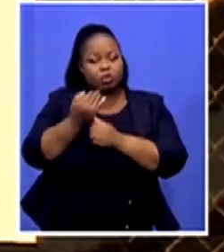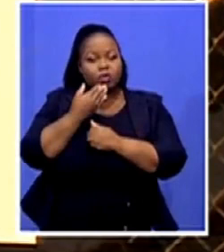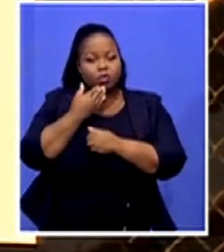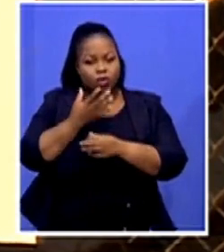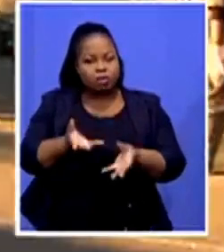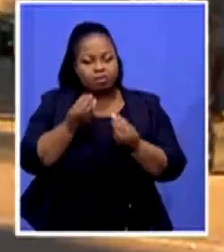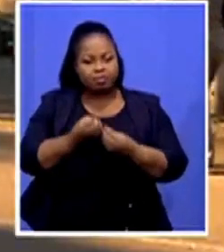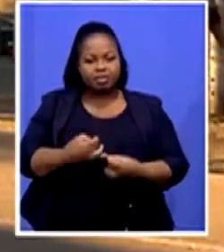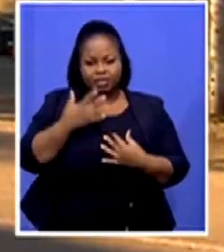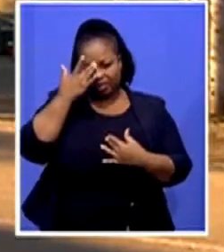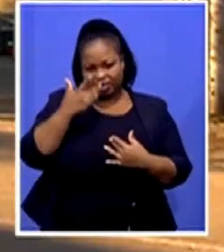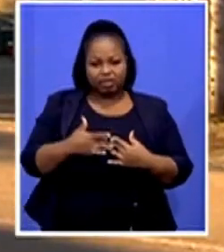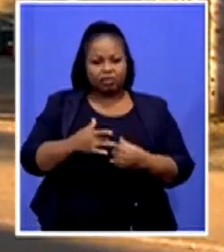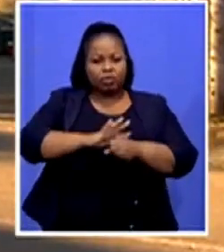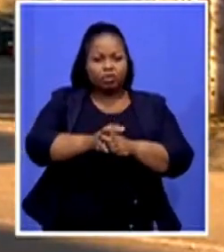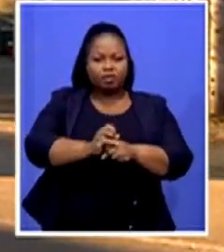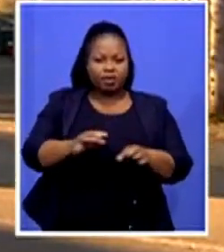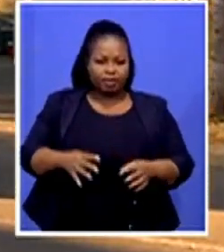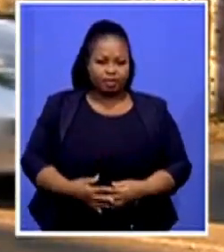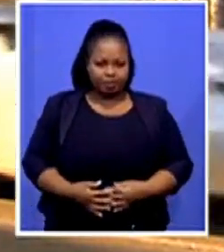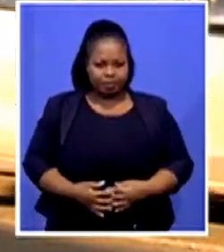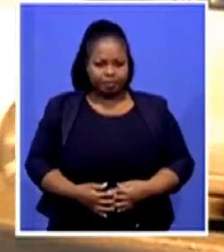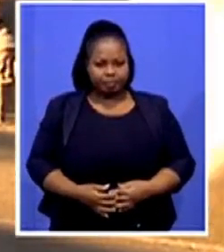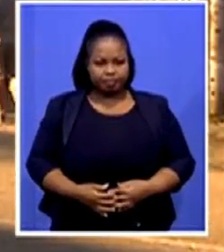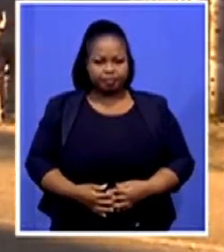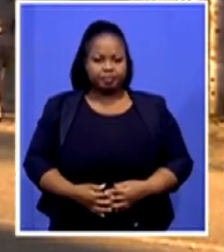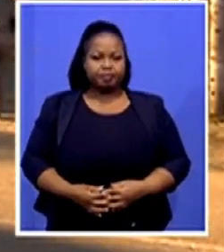with COVID-19. Chriselda Lewis, SABC News in Johannesburg.